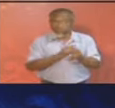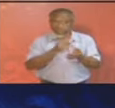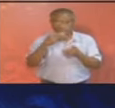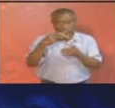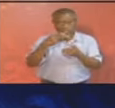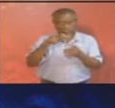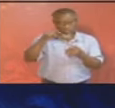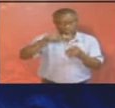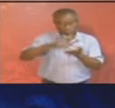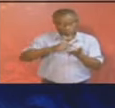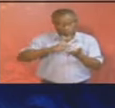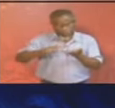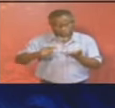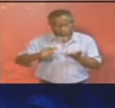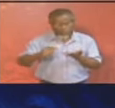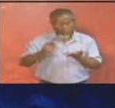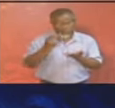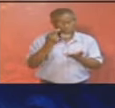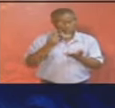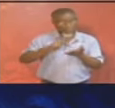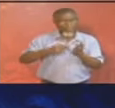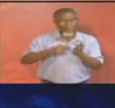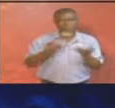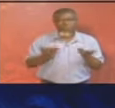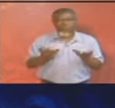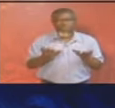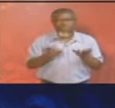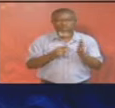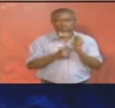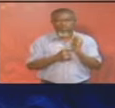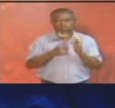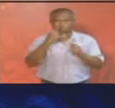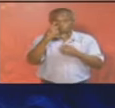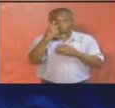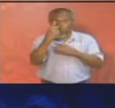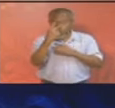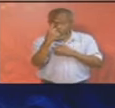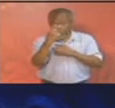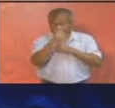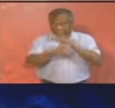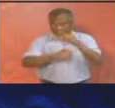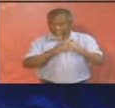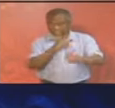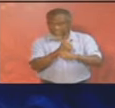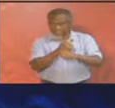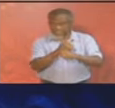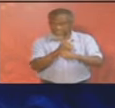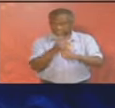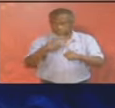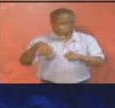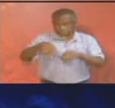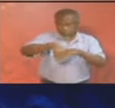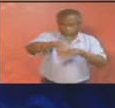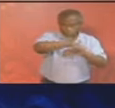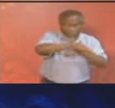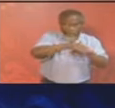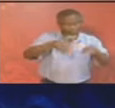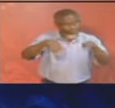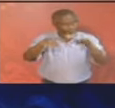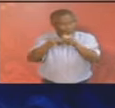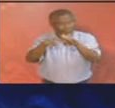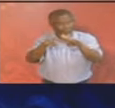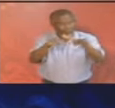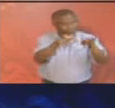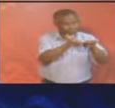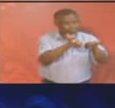the 1 year since we have closed our borders. In retrospect, do you agree that was a